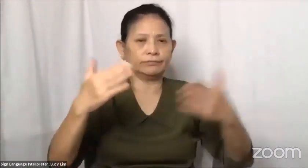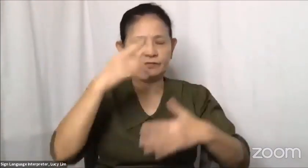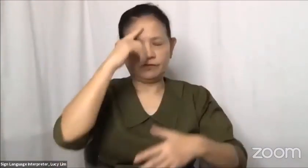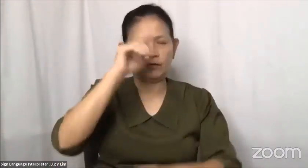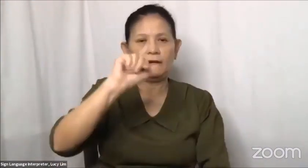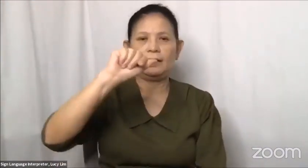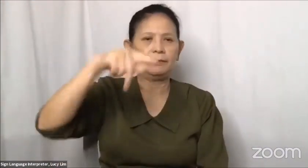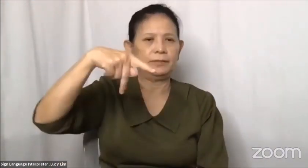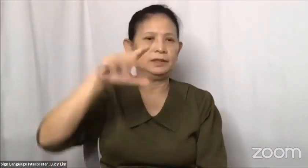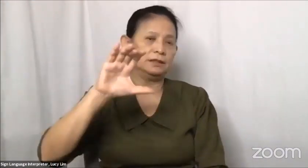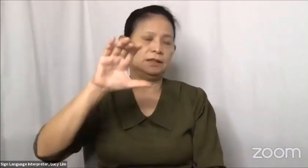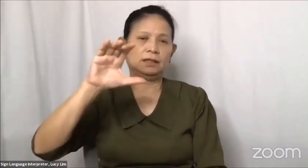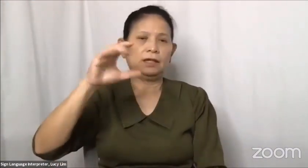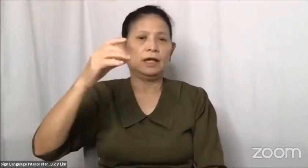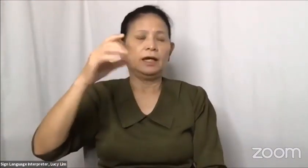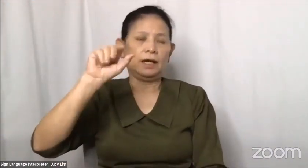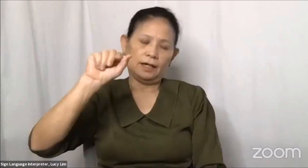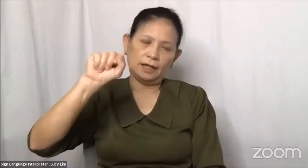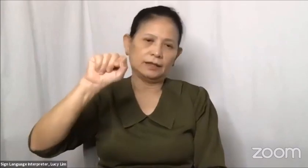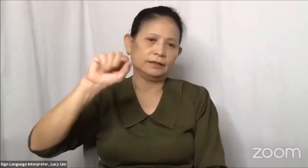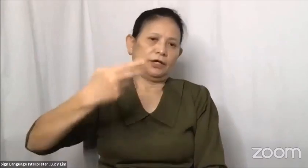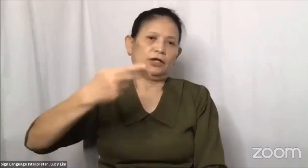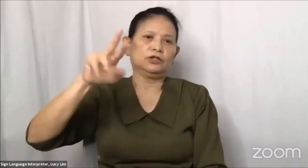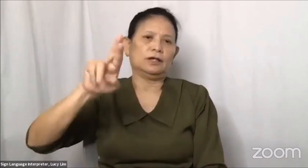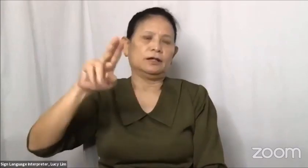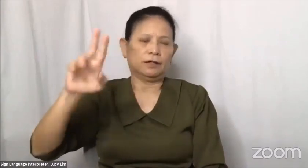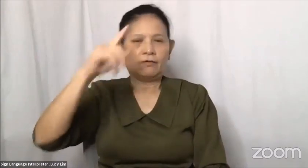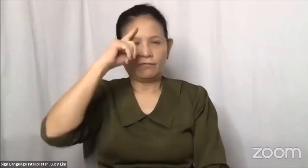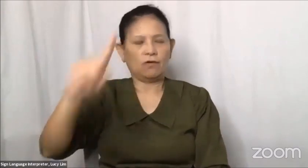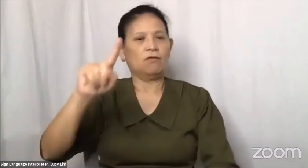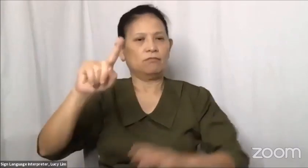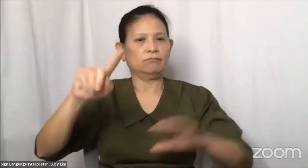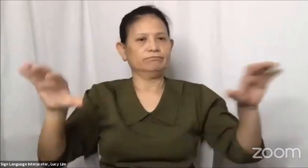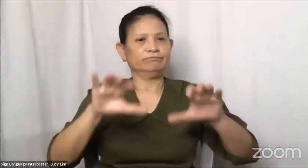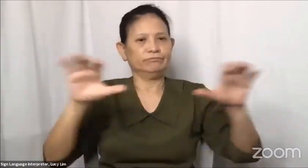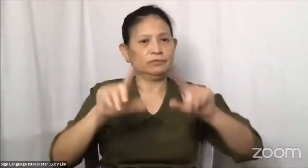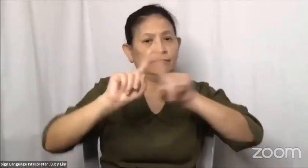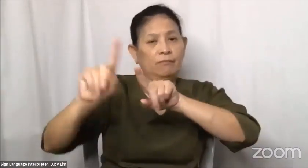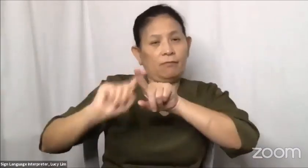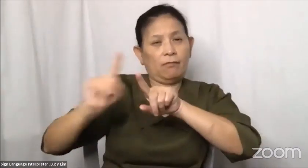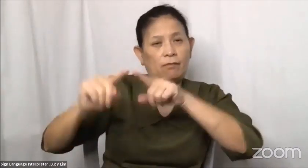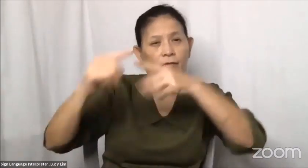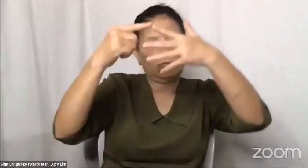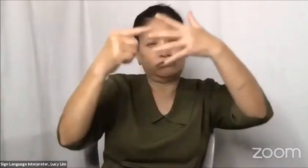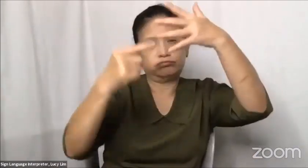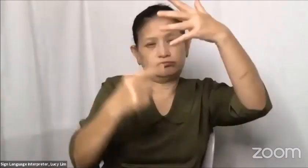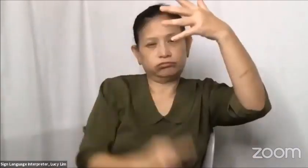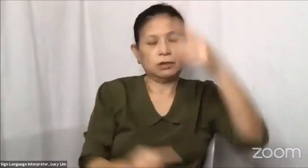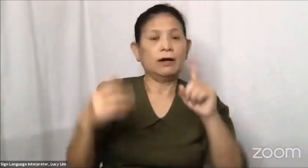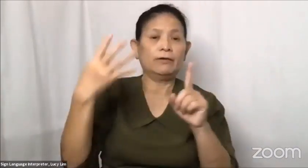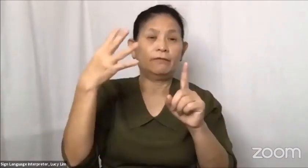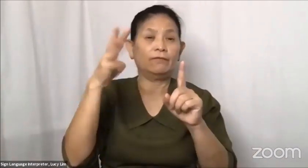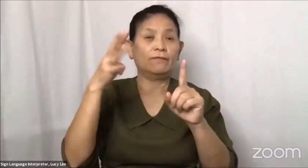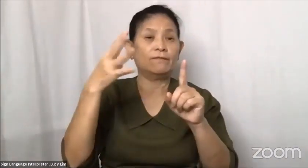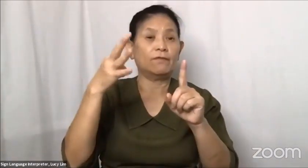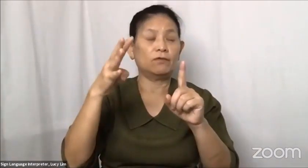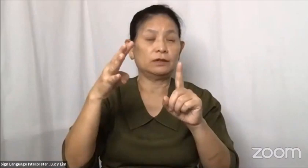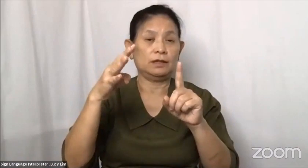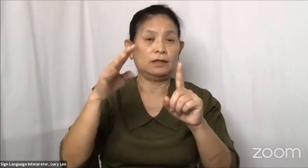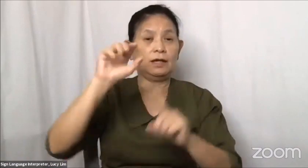APCRSHR10 for successfully organizing 14 thematic sessions on the different themes of